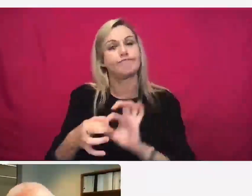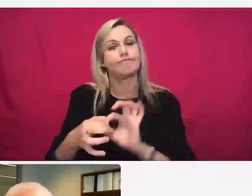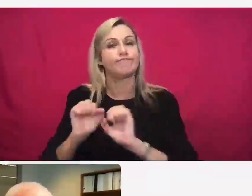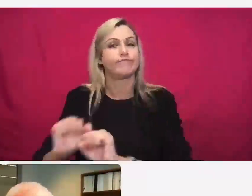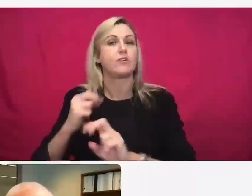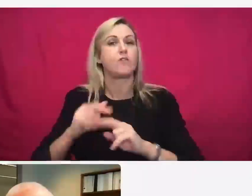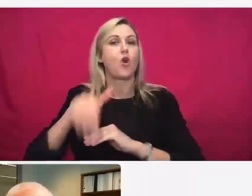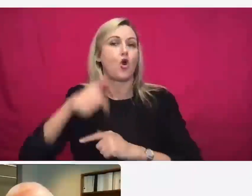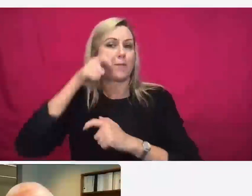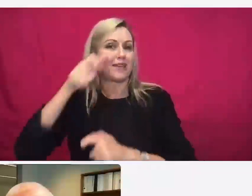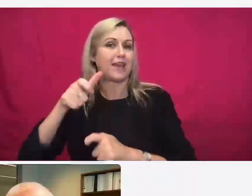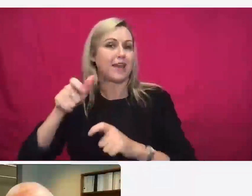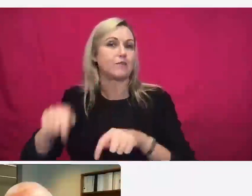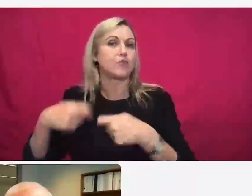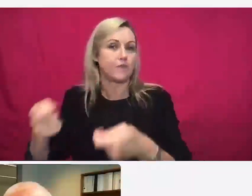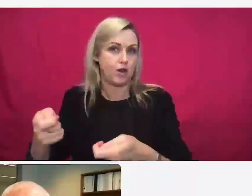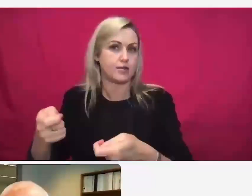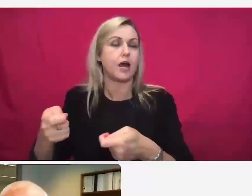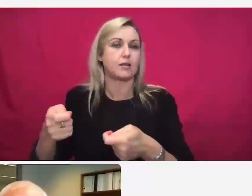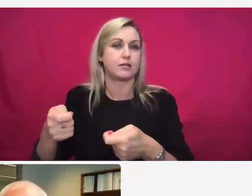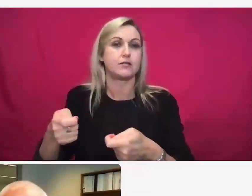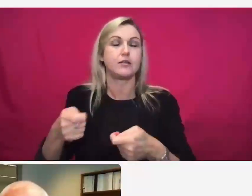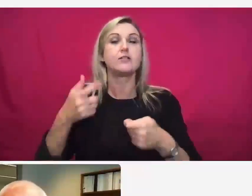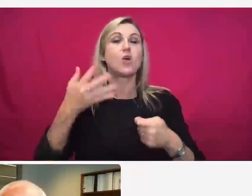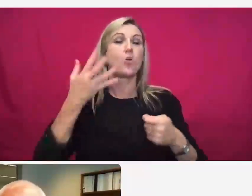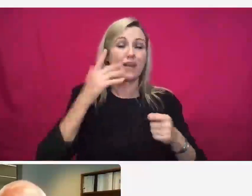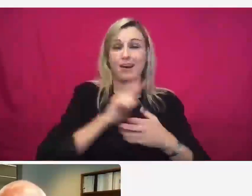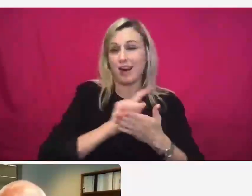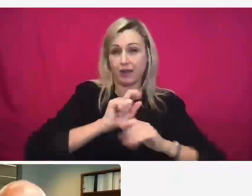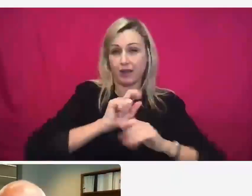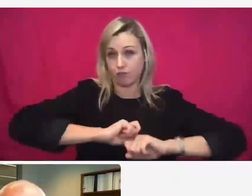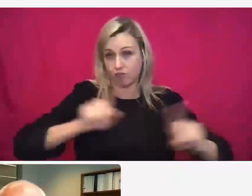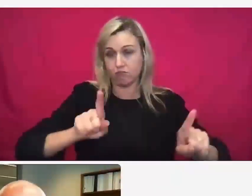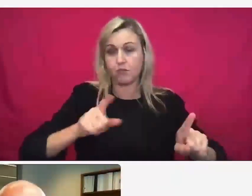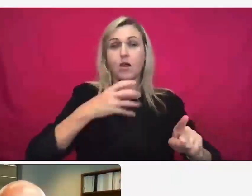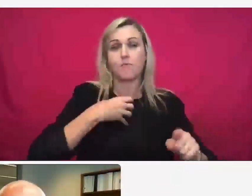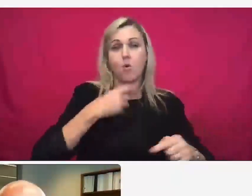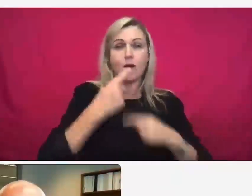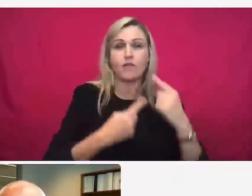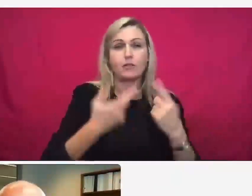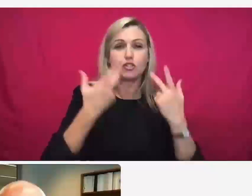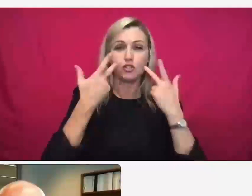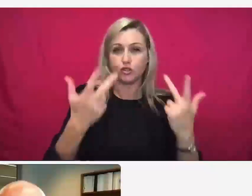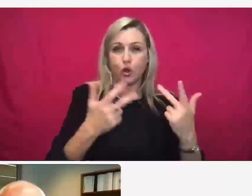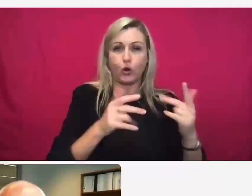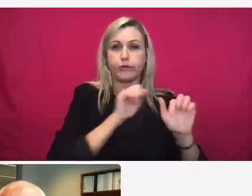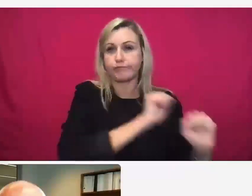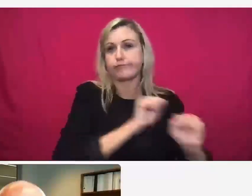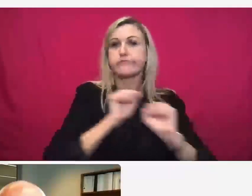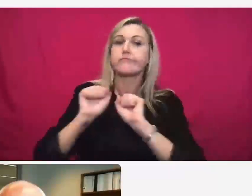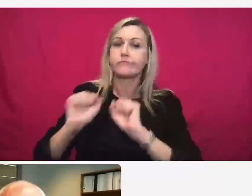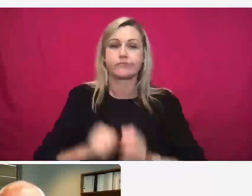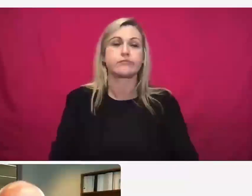providers. So if once this pack is circulated, the detail will be captured in those slides as I talked